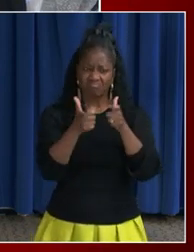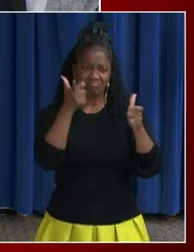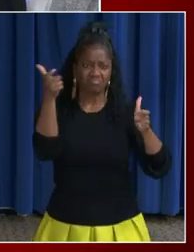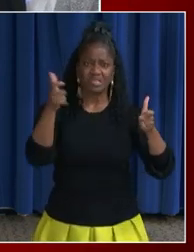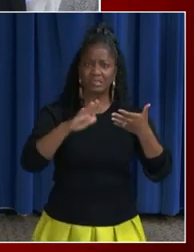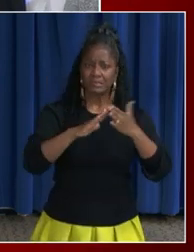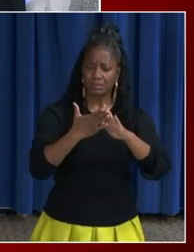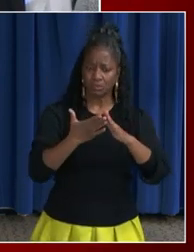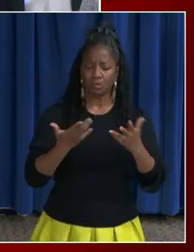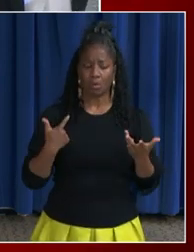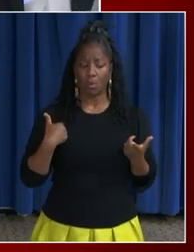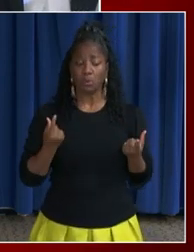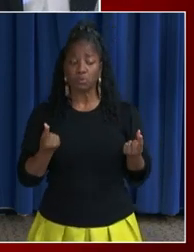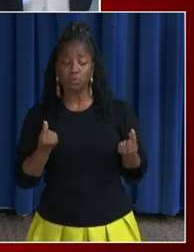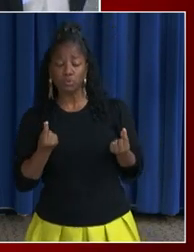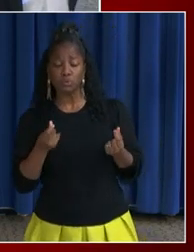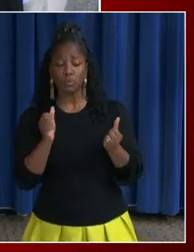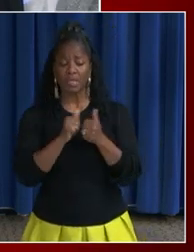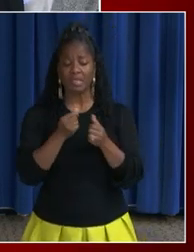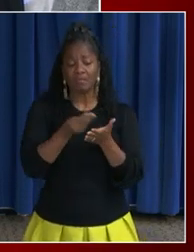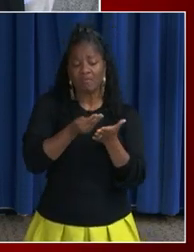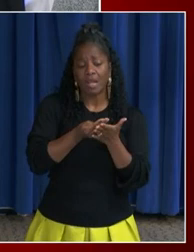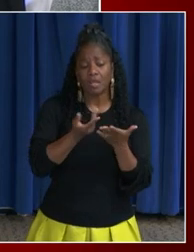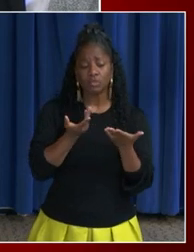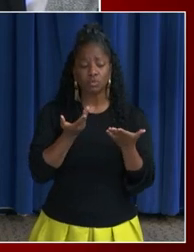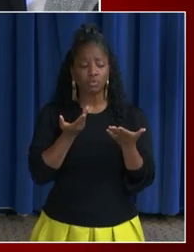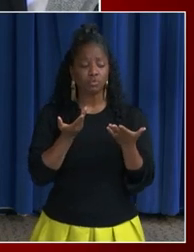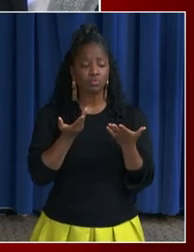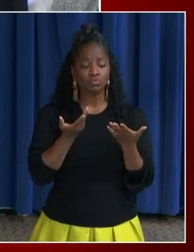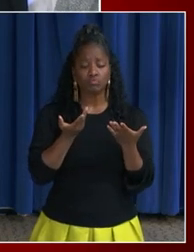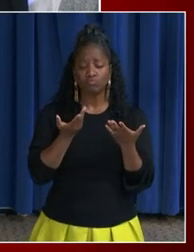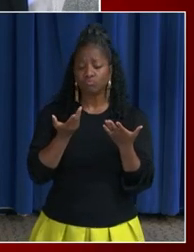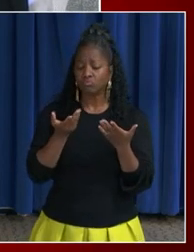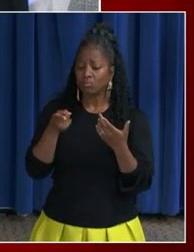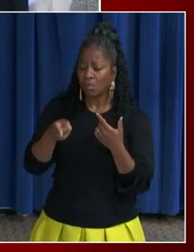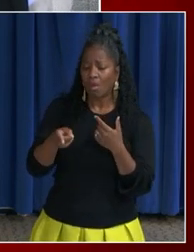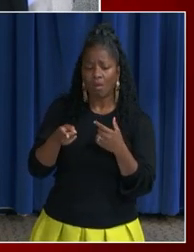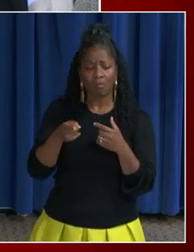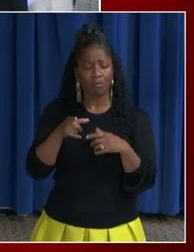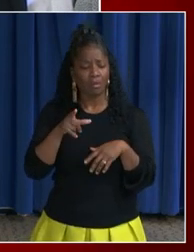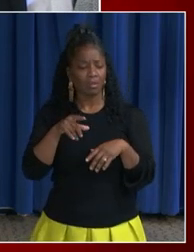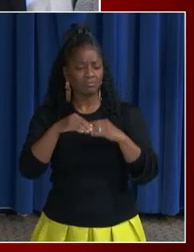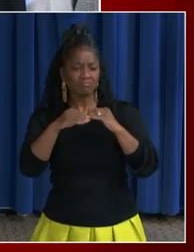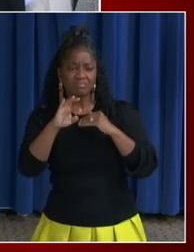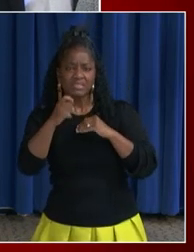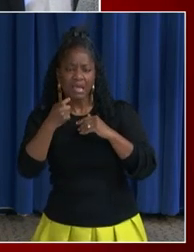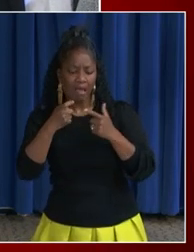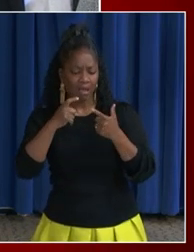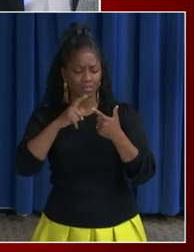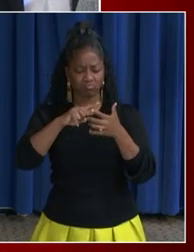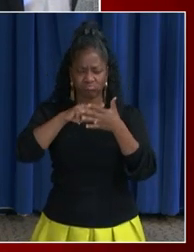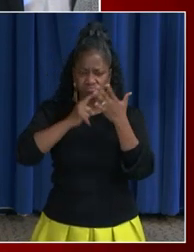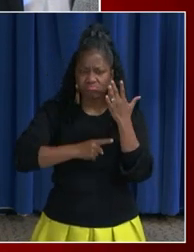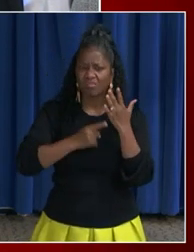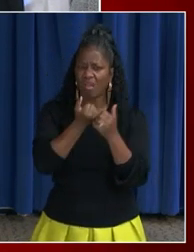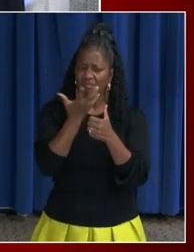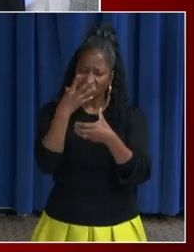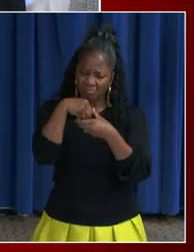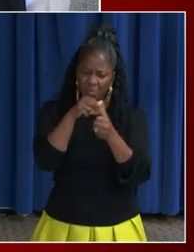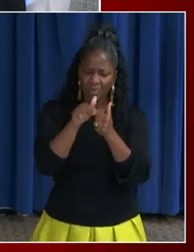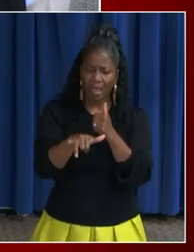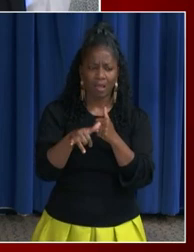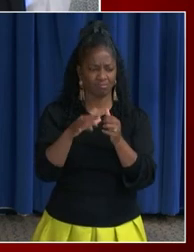we can do in the financial realm, levy taxes, issue debt, and so forth, is a function of state law. So over the last several